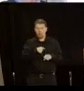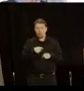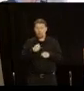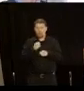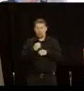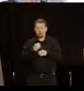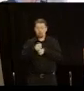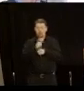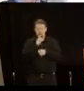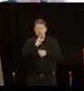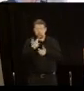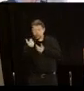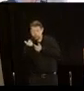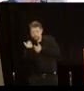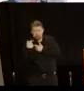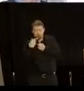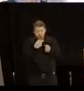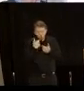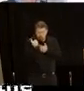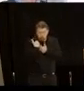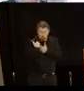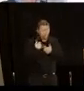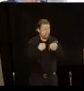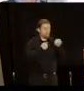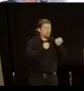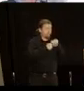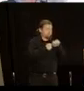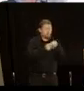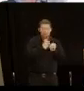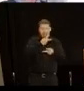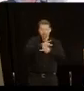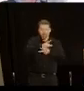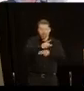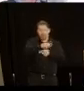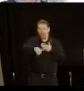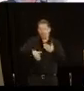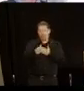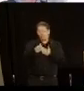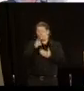quality experiences for all the Floridians that we serve.